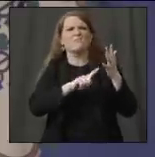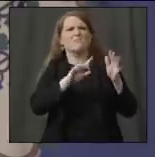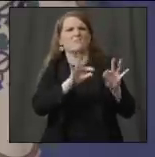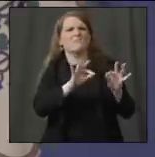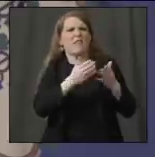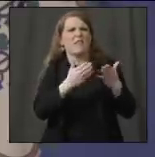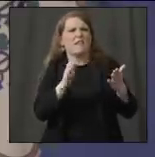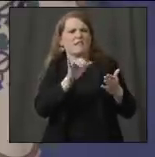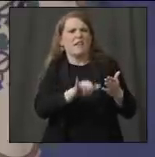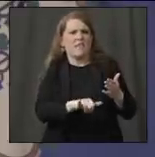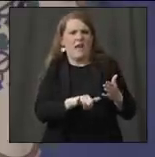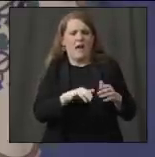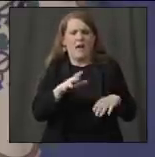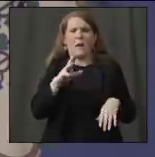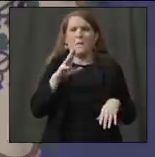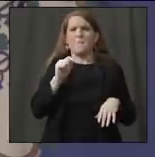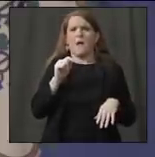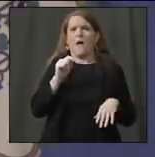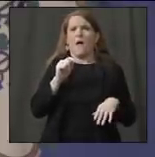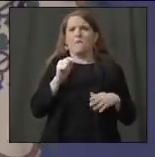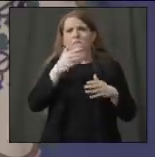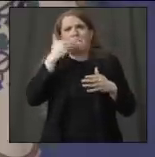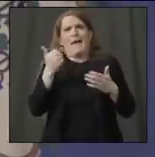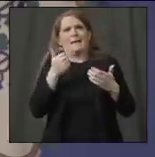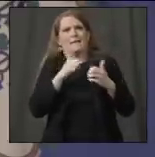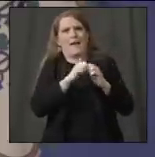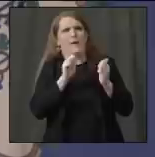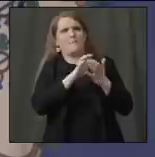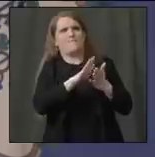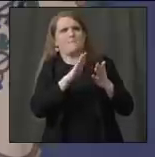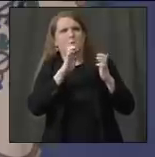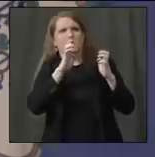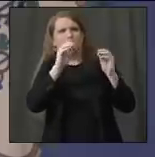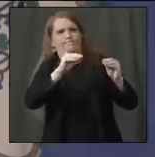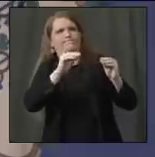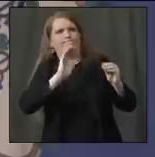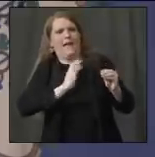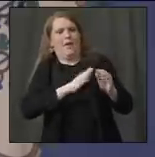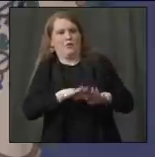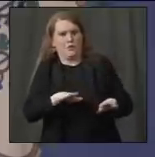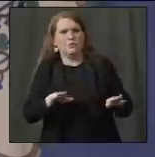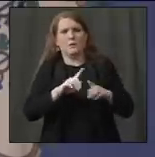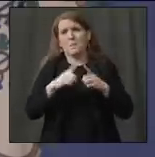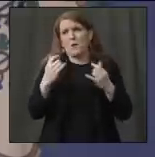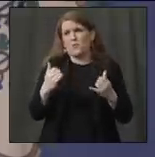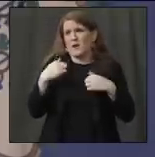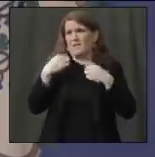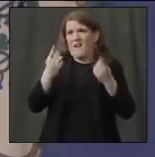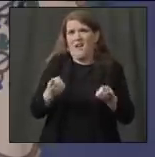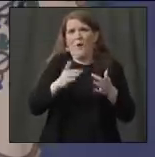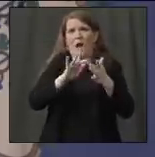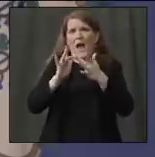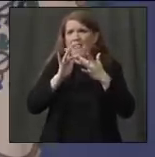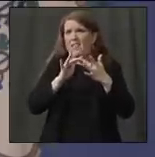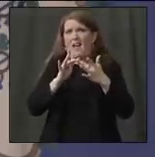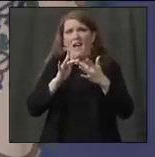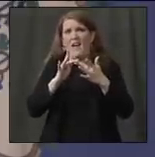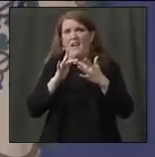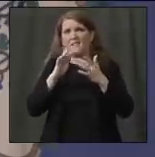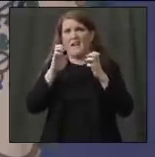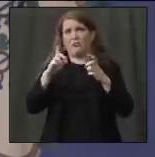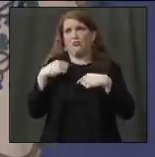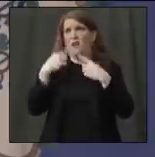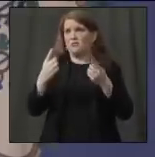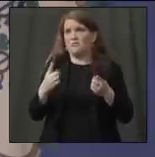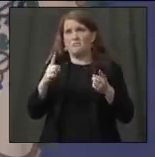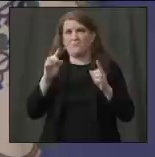our online education is doing very well. The vast majority of kids taking advantage of it. We have the bilingual,